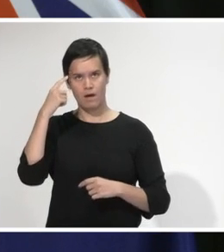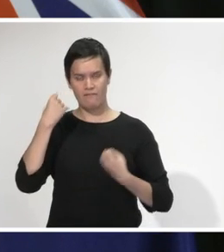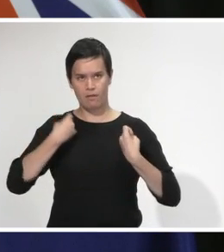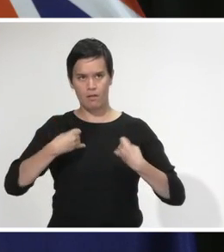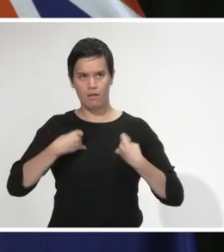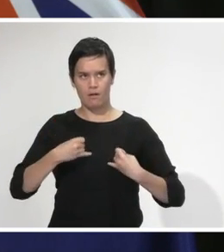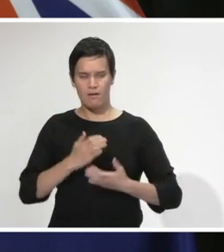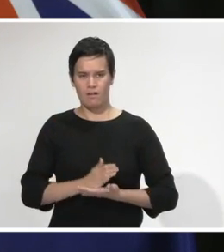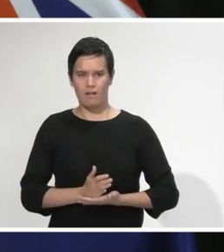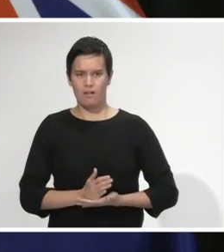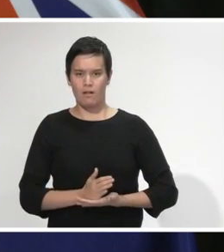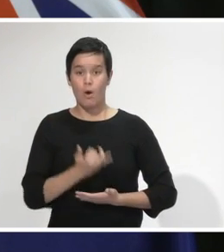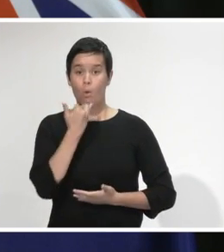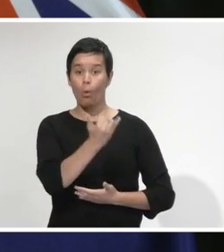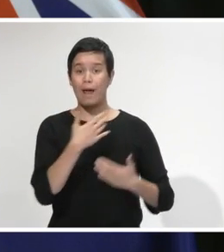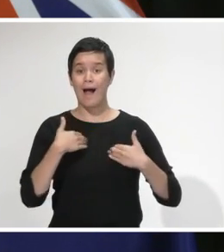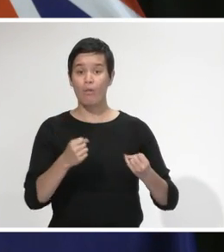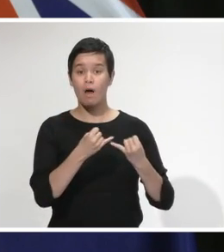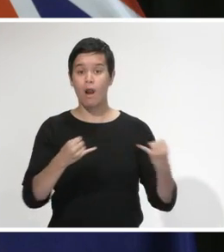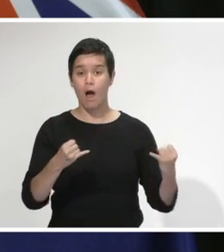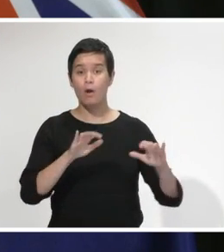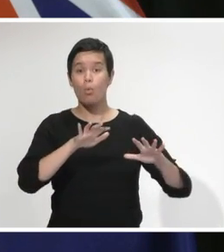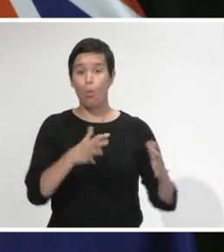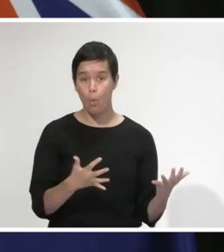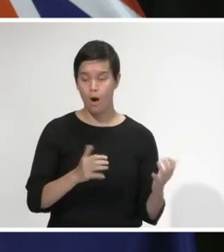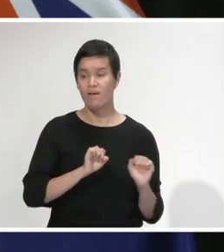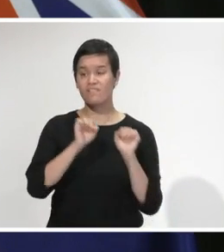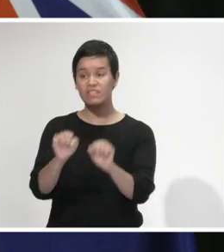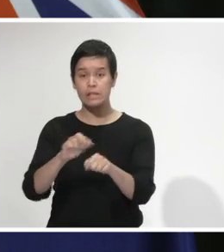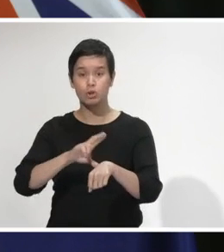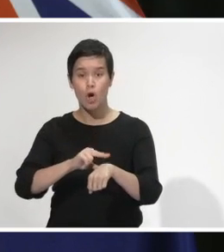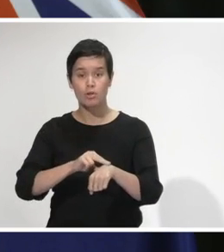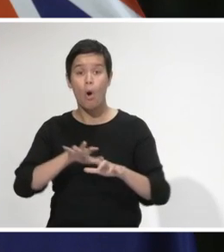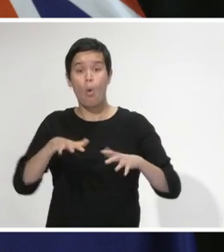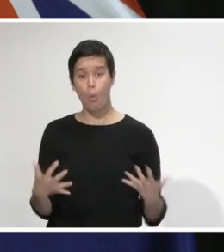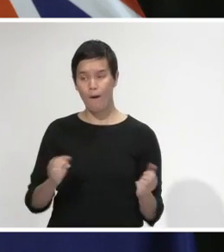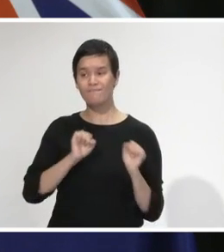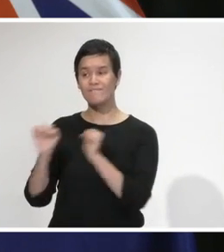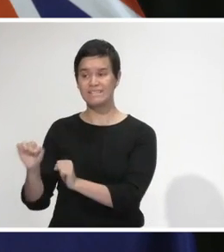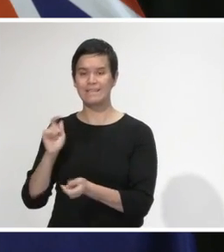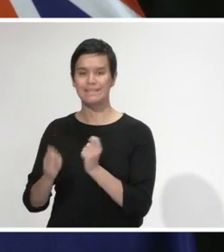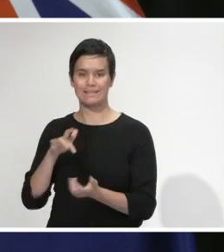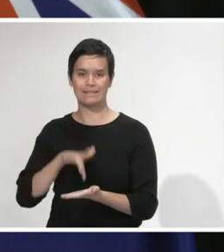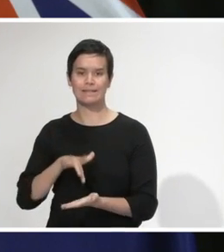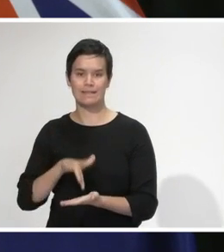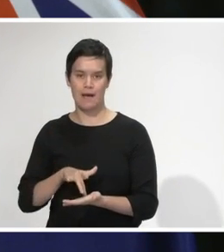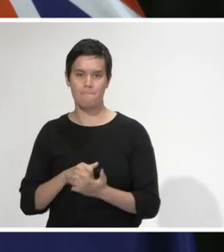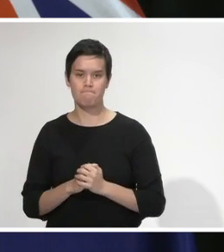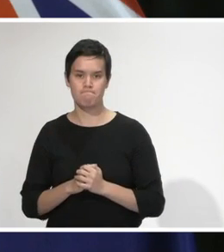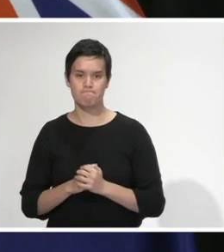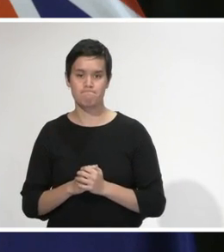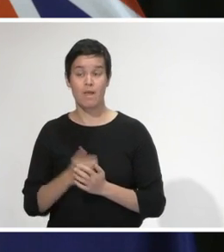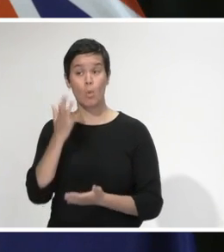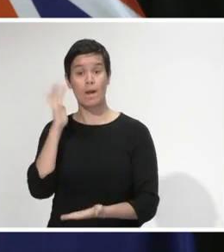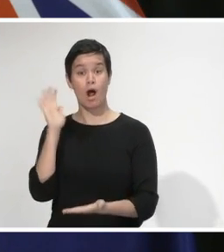your GP, or you can go to the CBAC, and the locations of those are made available. That doesn't mean you will automatically